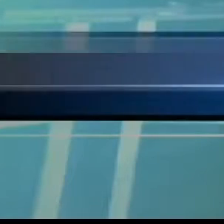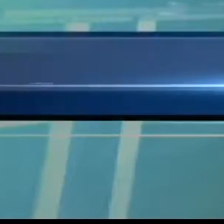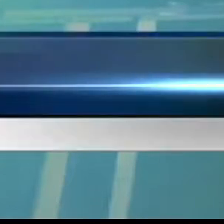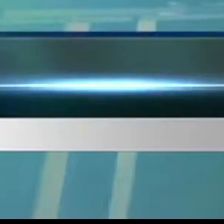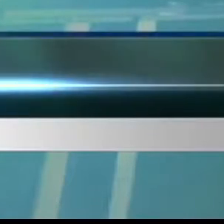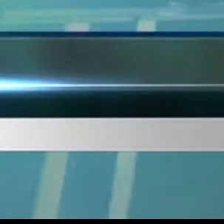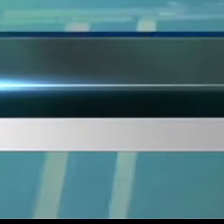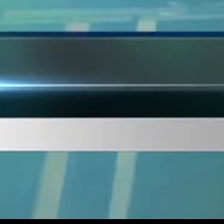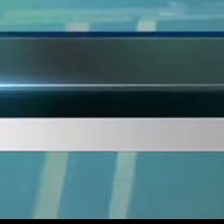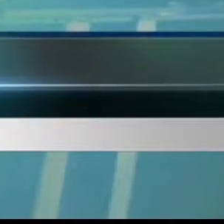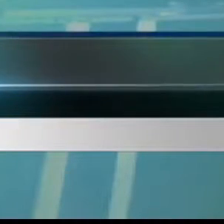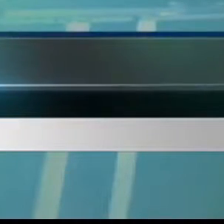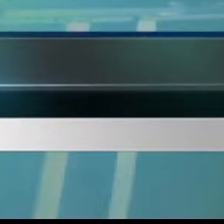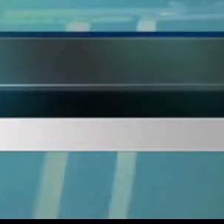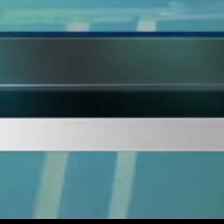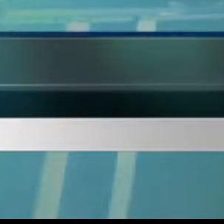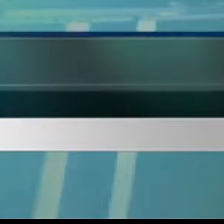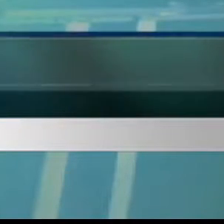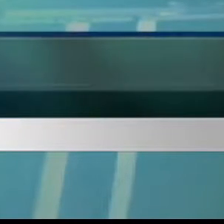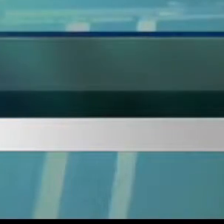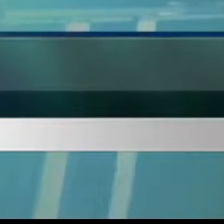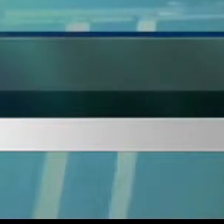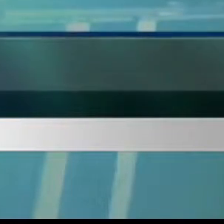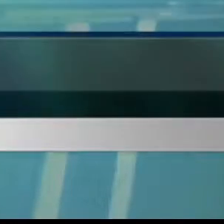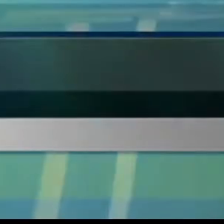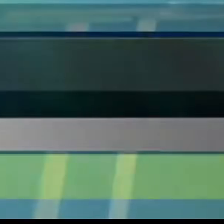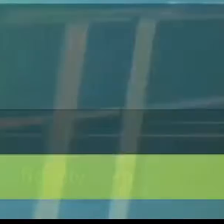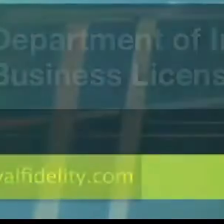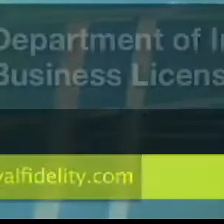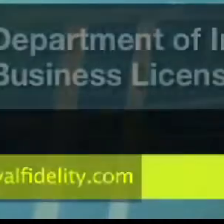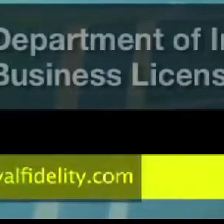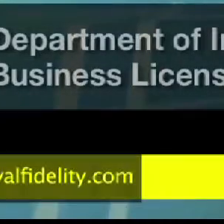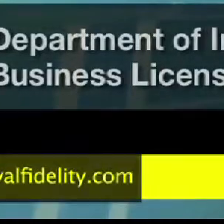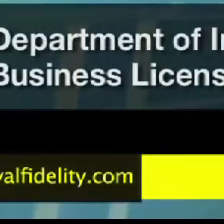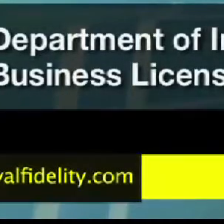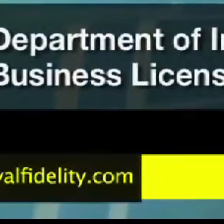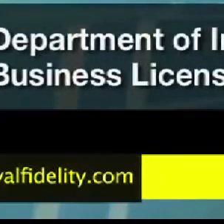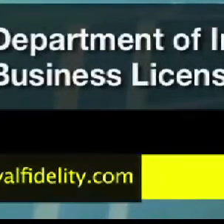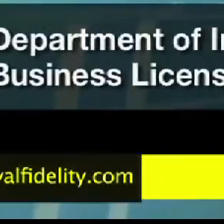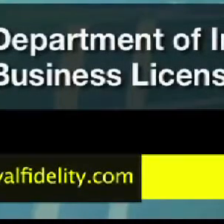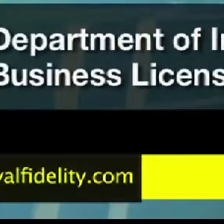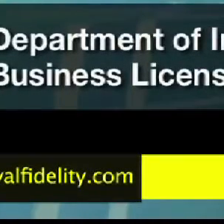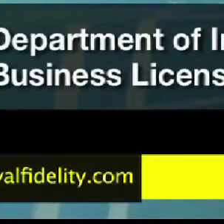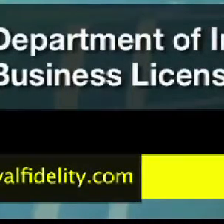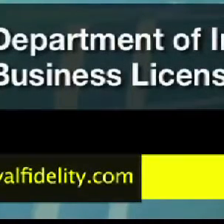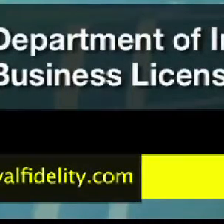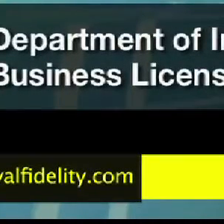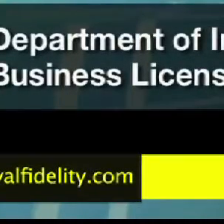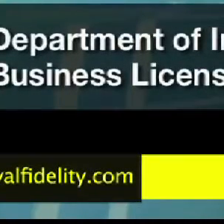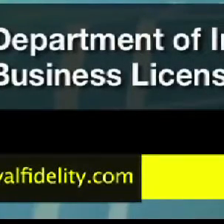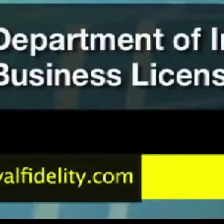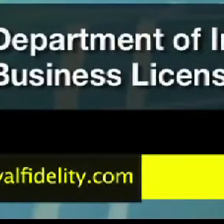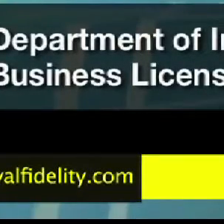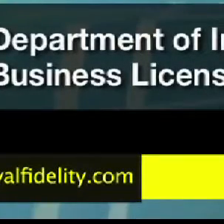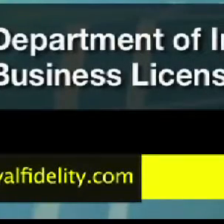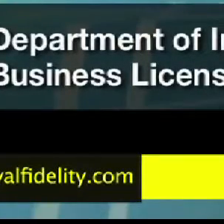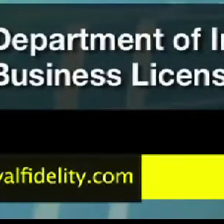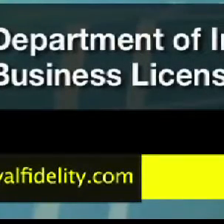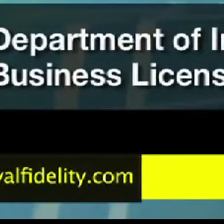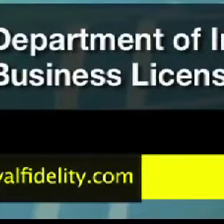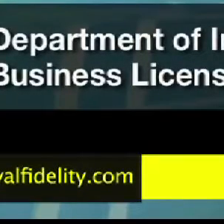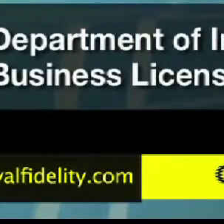This is your Royal Fidelity Business News. I'm C.S. Scatterly. The Department of Inland Revenue will soon collect business